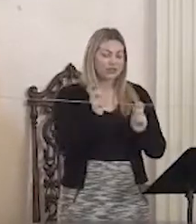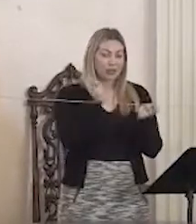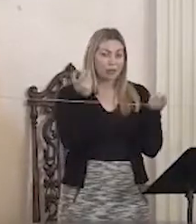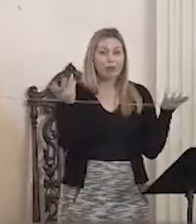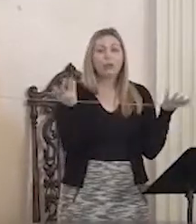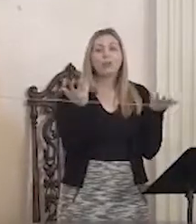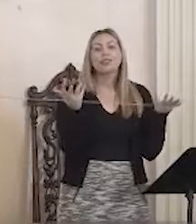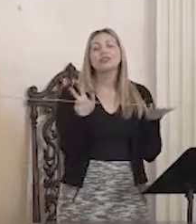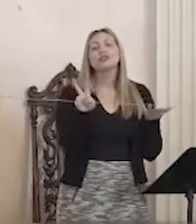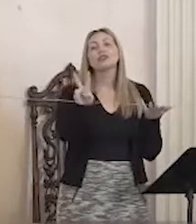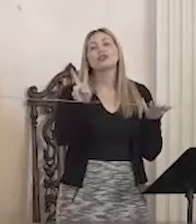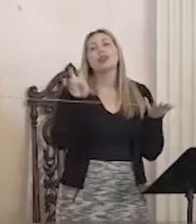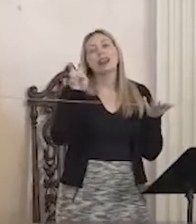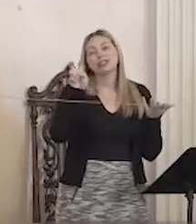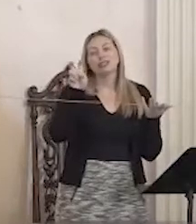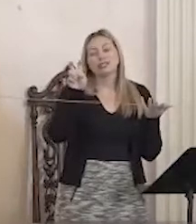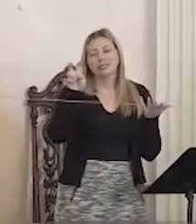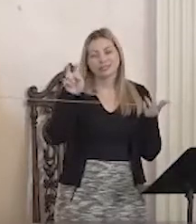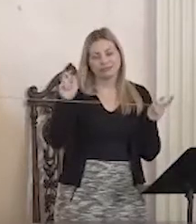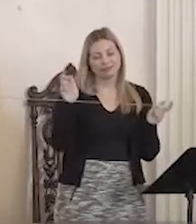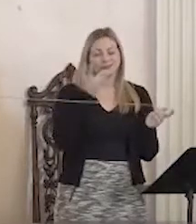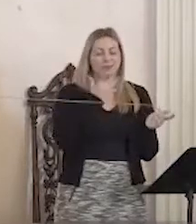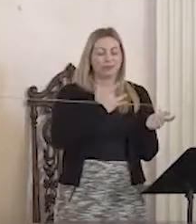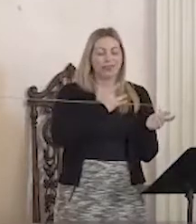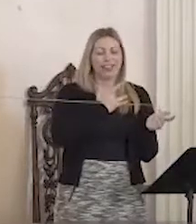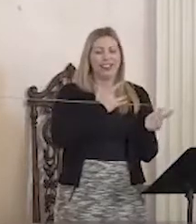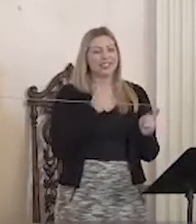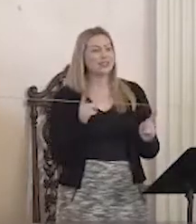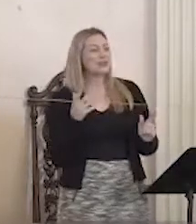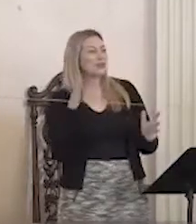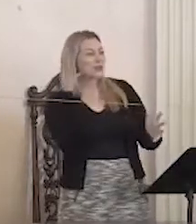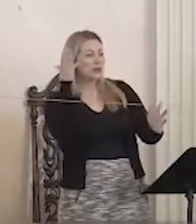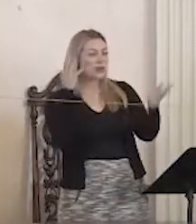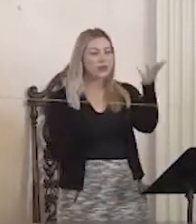its 200th birthday.